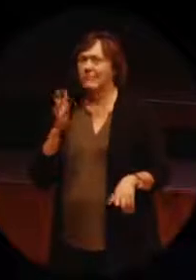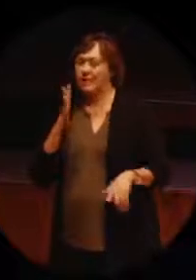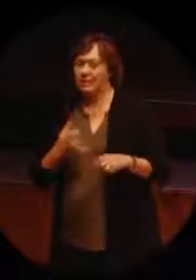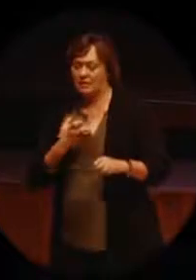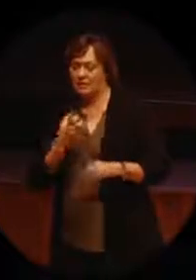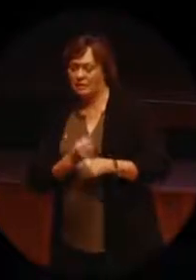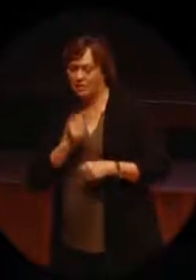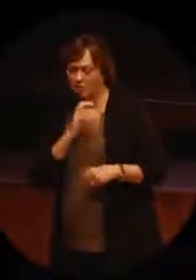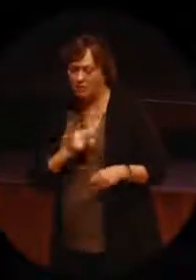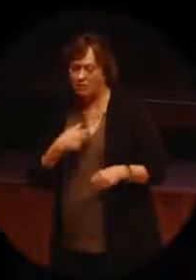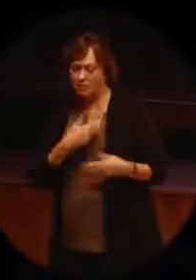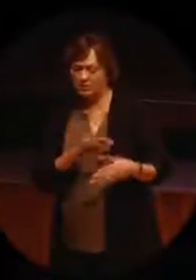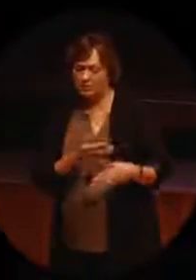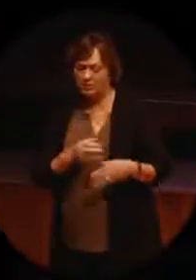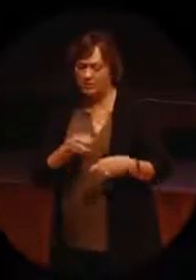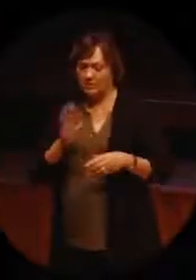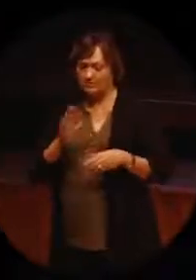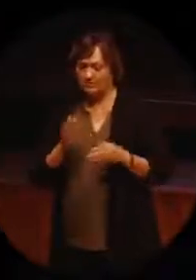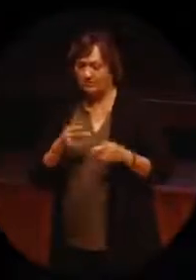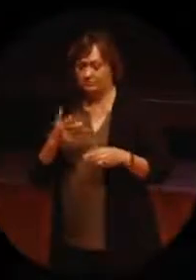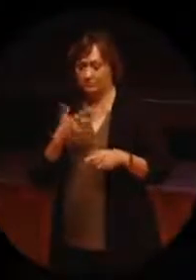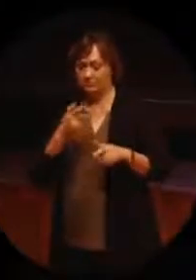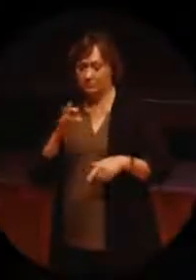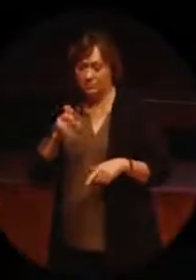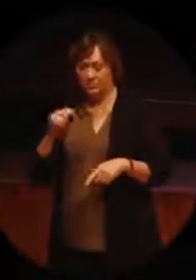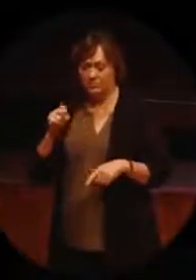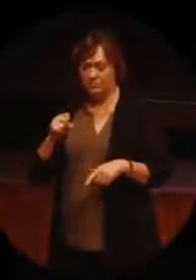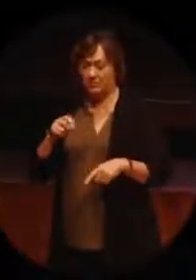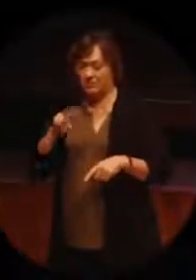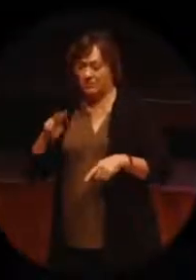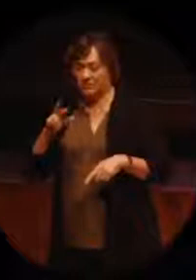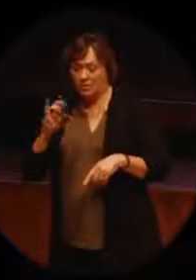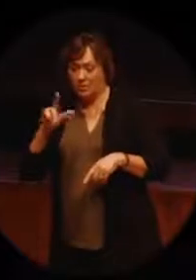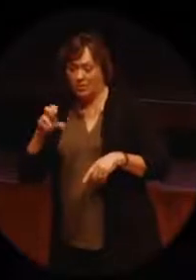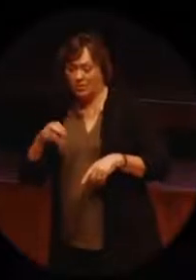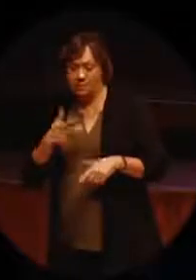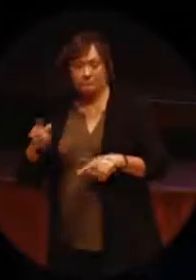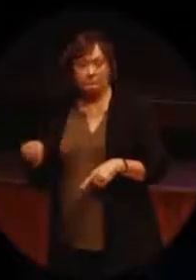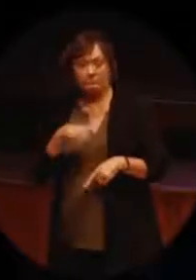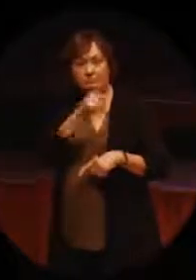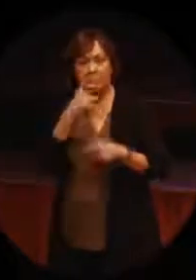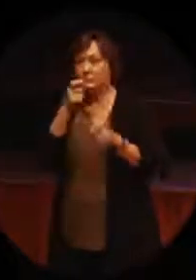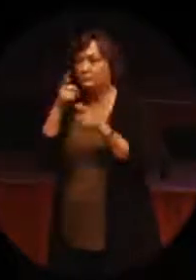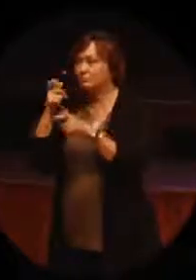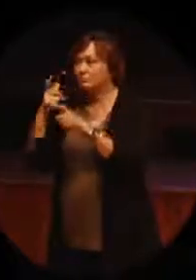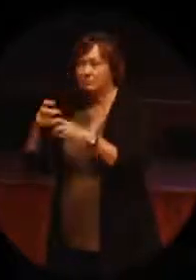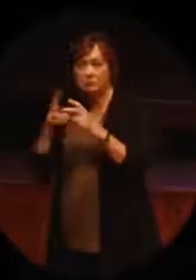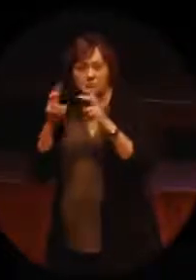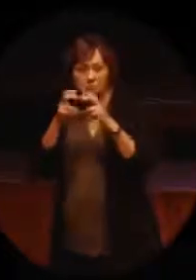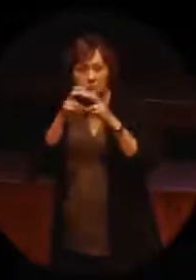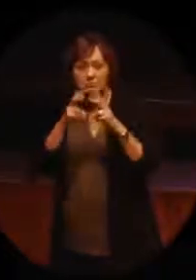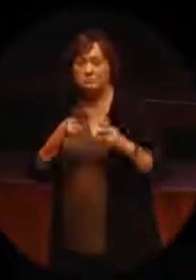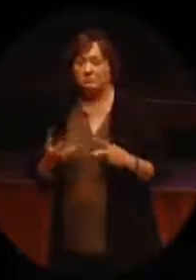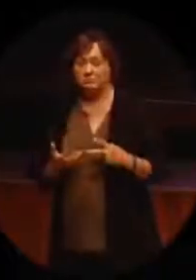talking like 5 years old, we'd give him a box of 22 shells and a 22 rifle, and we'd turn him loose. He'd go out